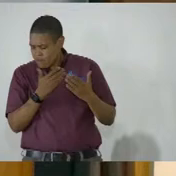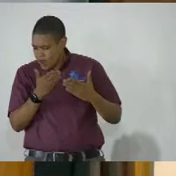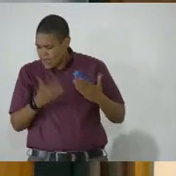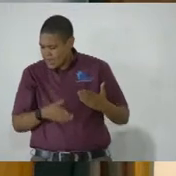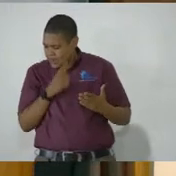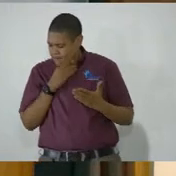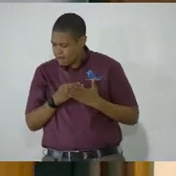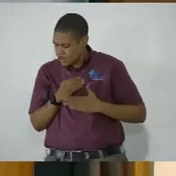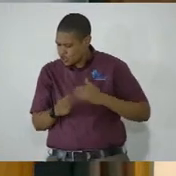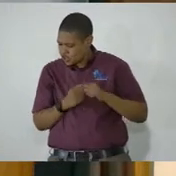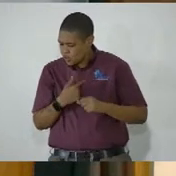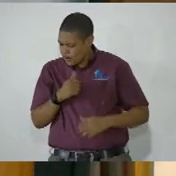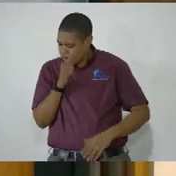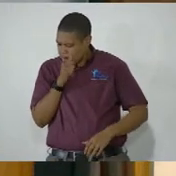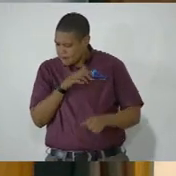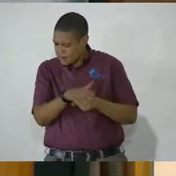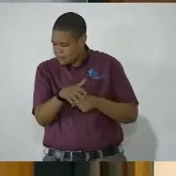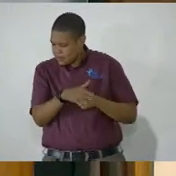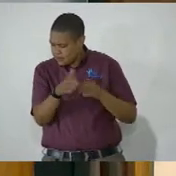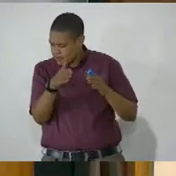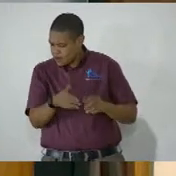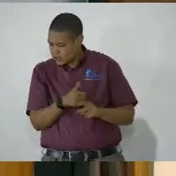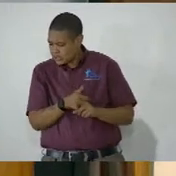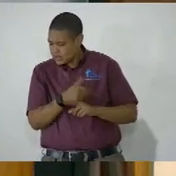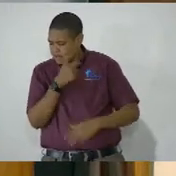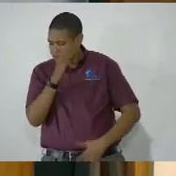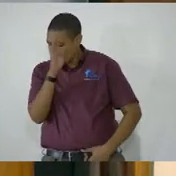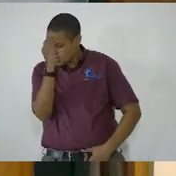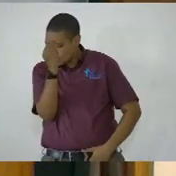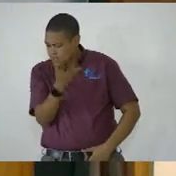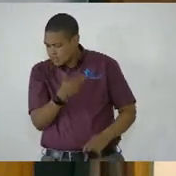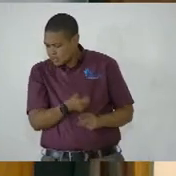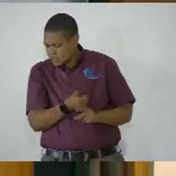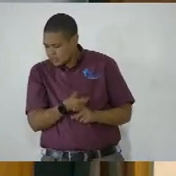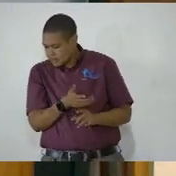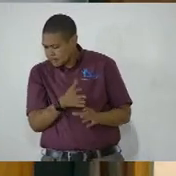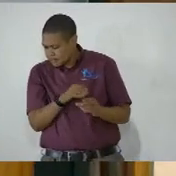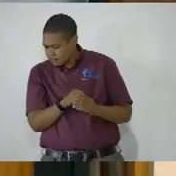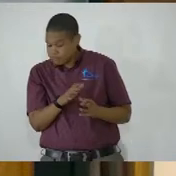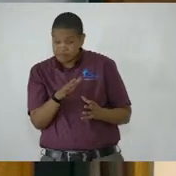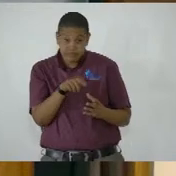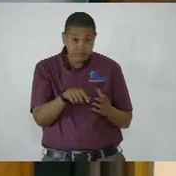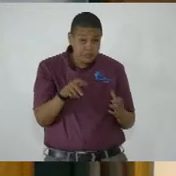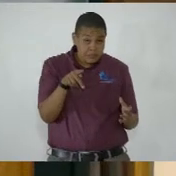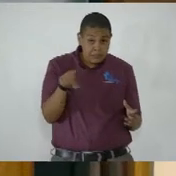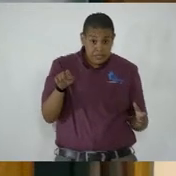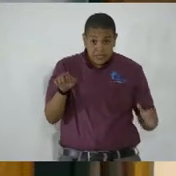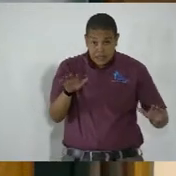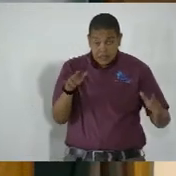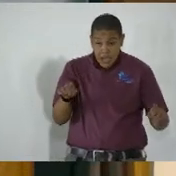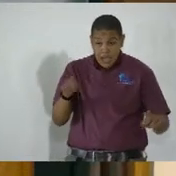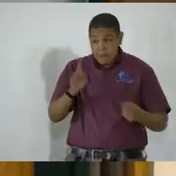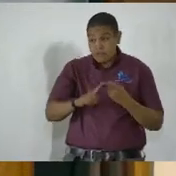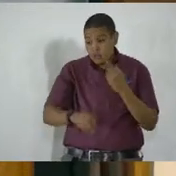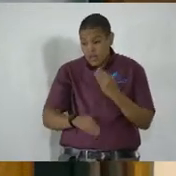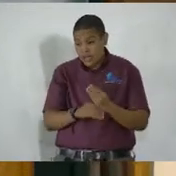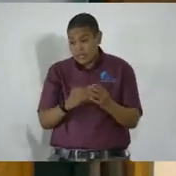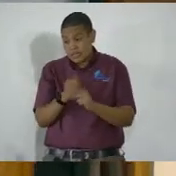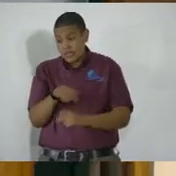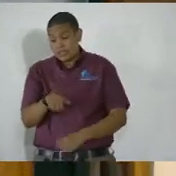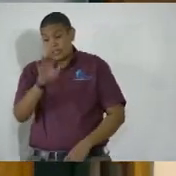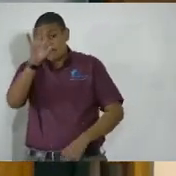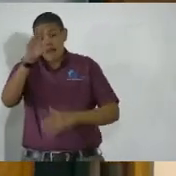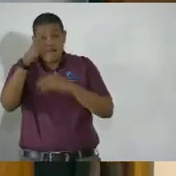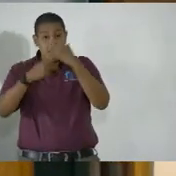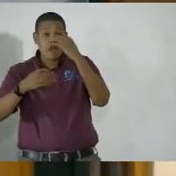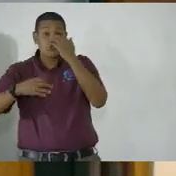sector persons who will indicate that they're willing to participate in this PPP, and we can get at least these 5